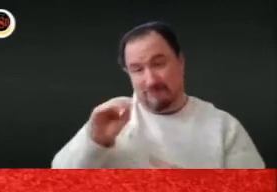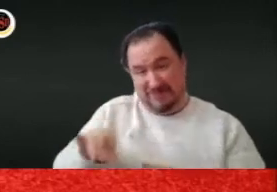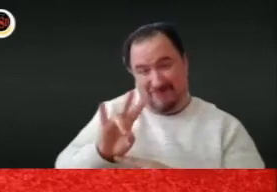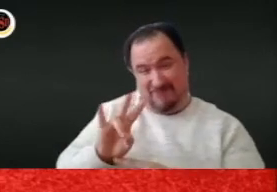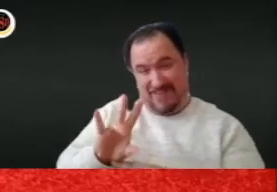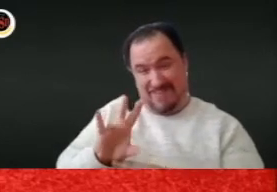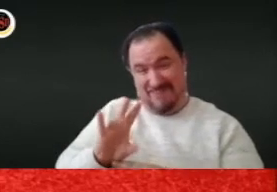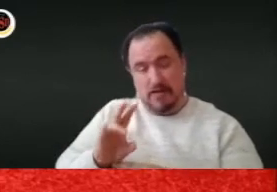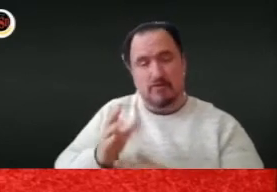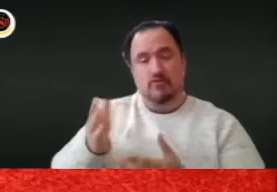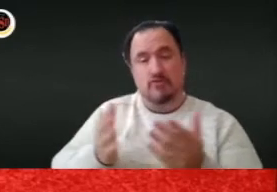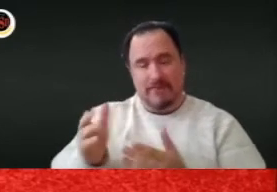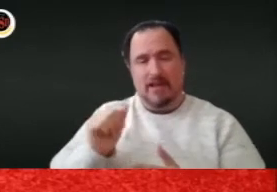the